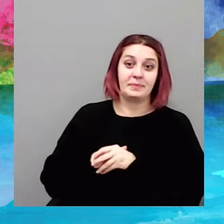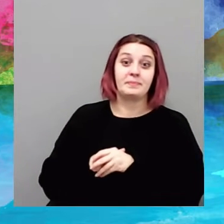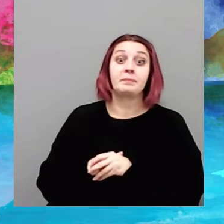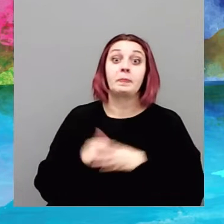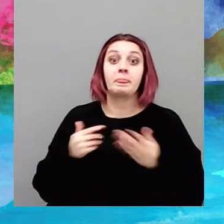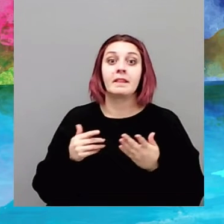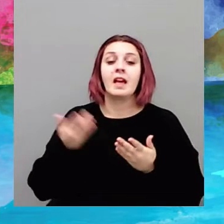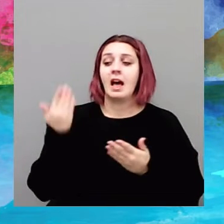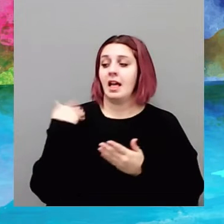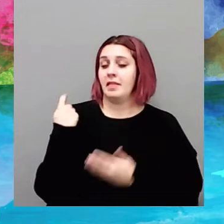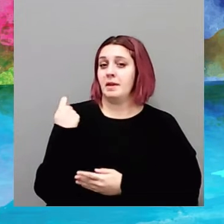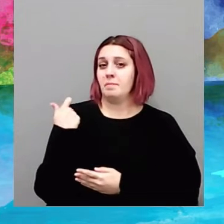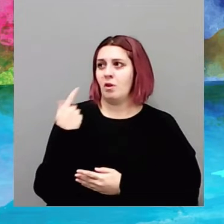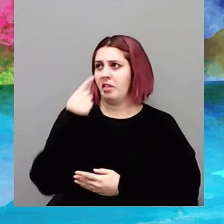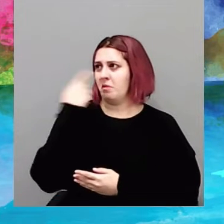any